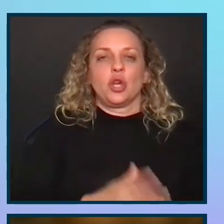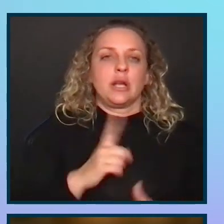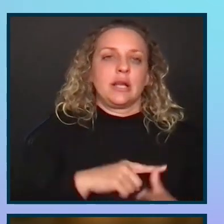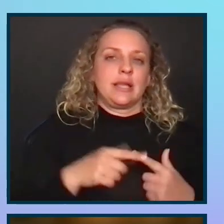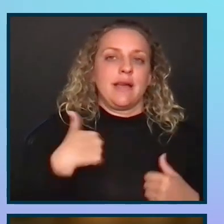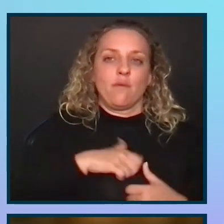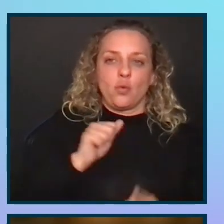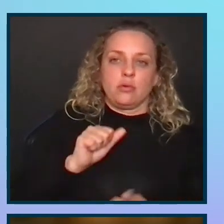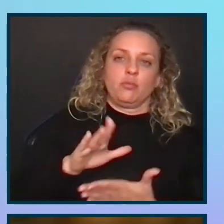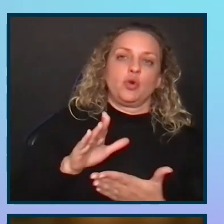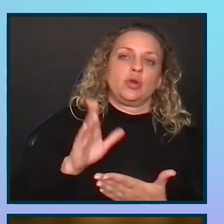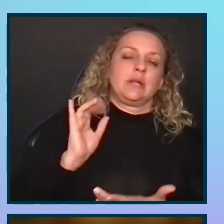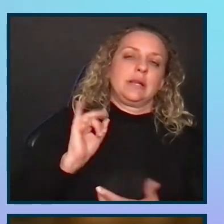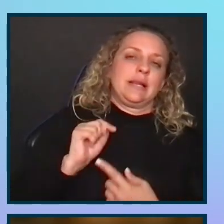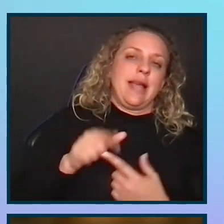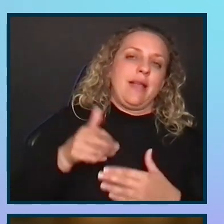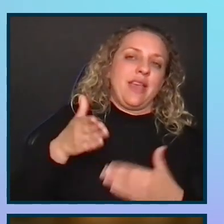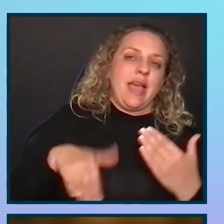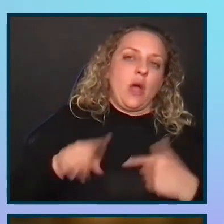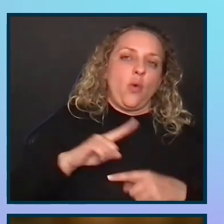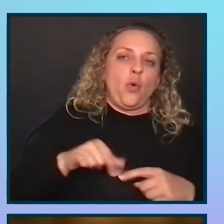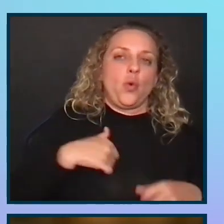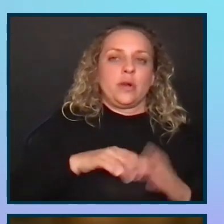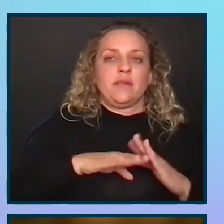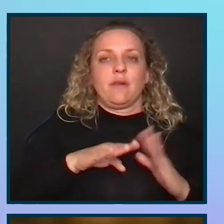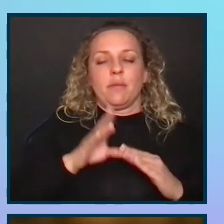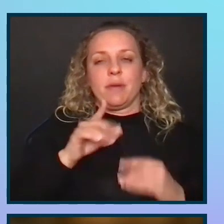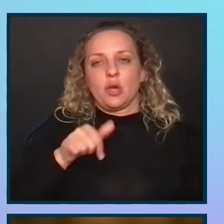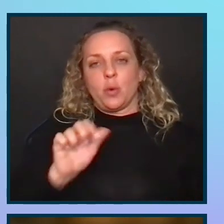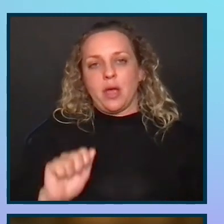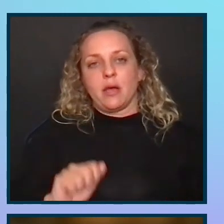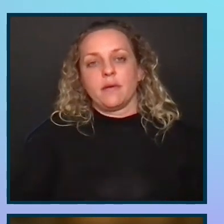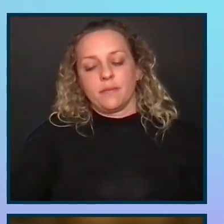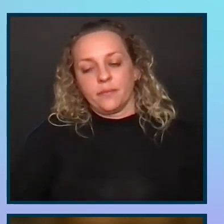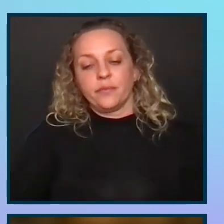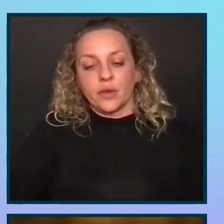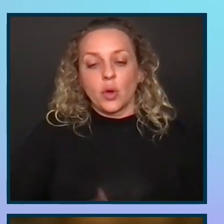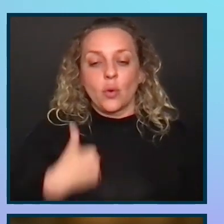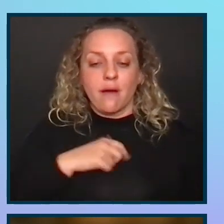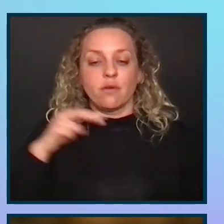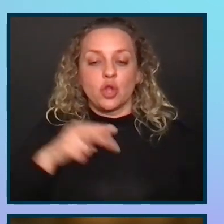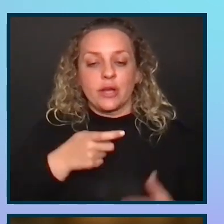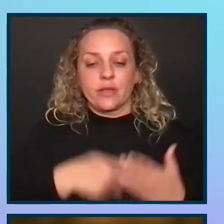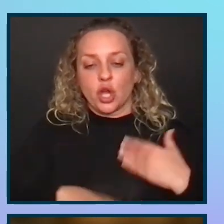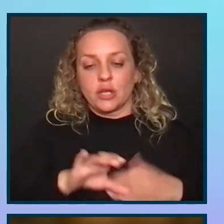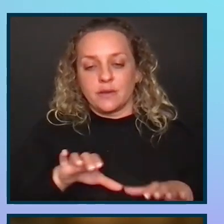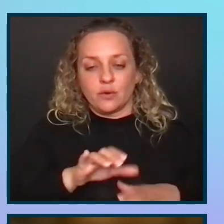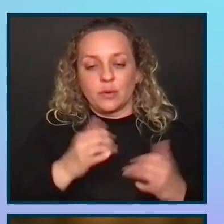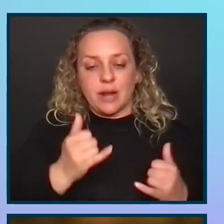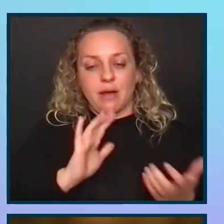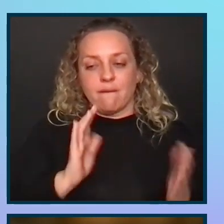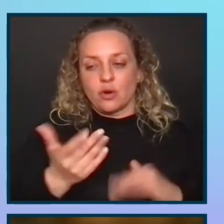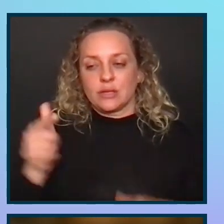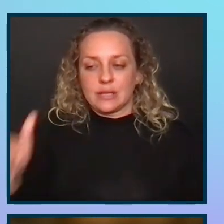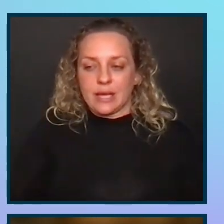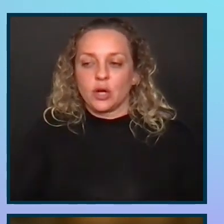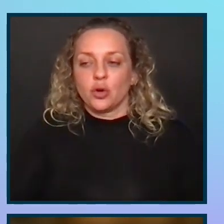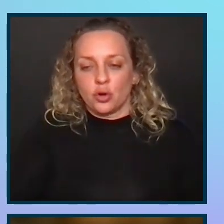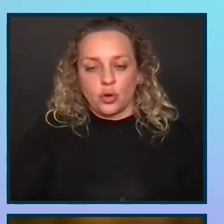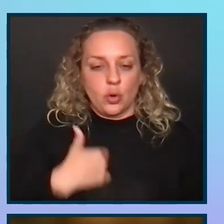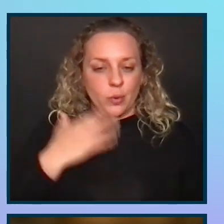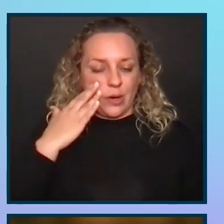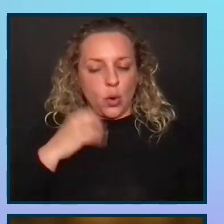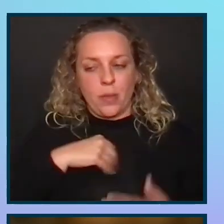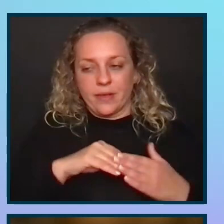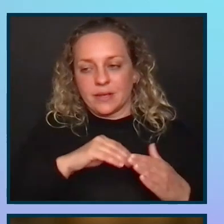if we're tackling it at the end when we're in development in QA. We have to look at the cost of doing it now versus doing it later. We know that